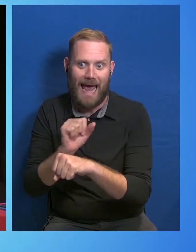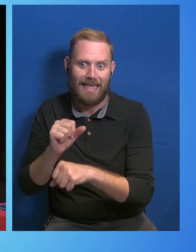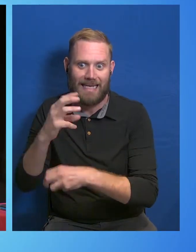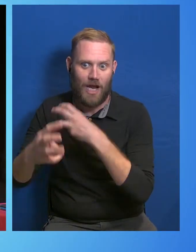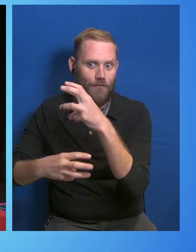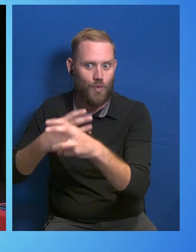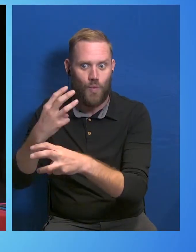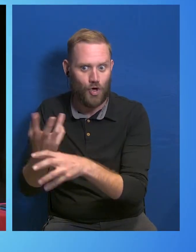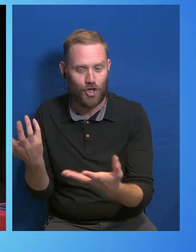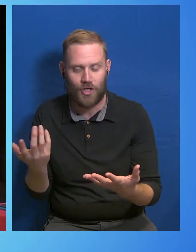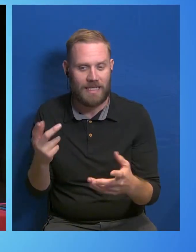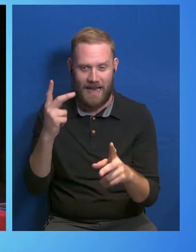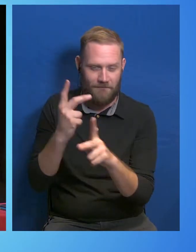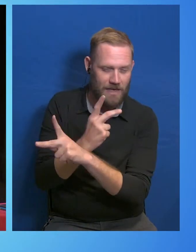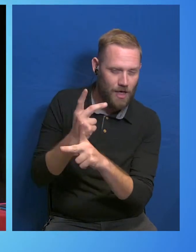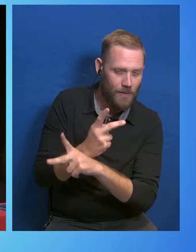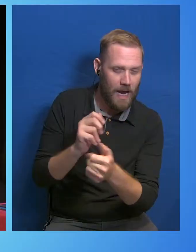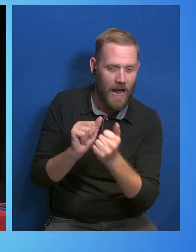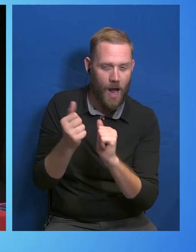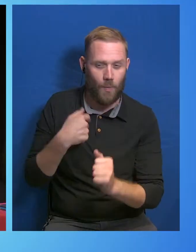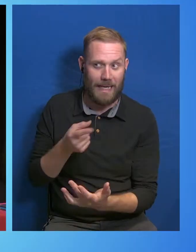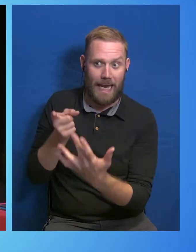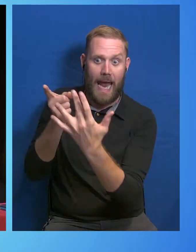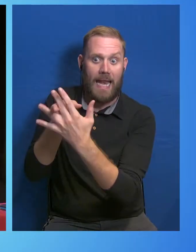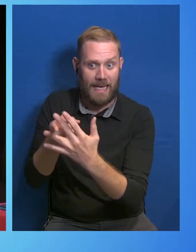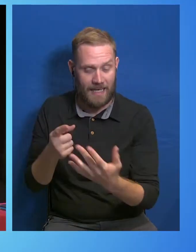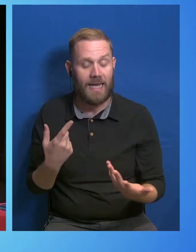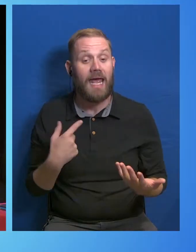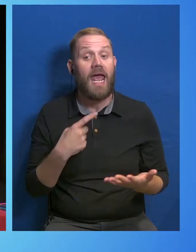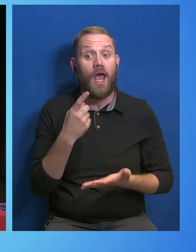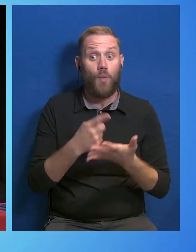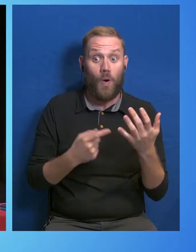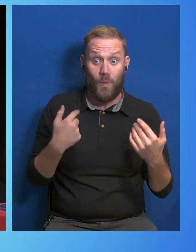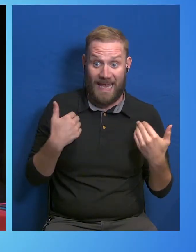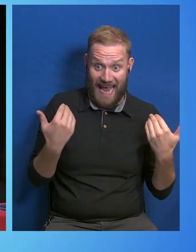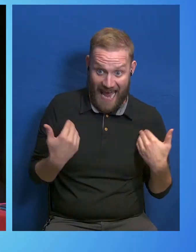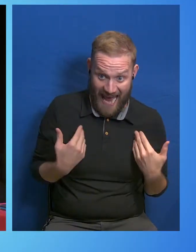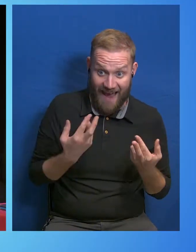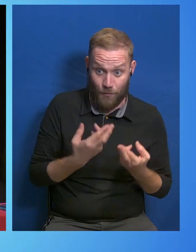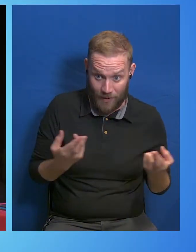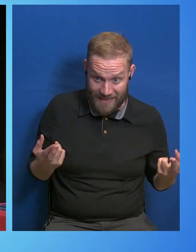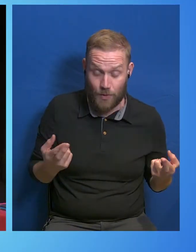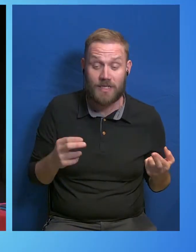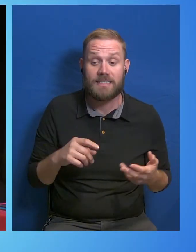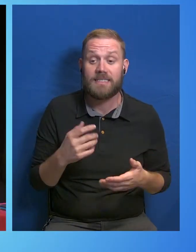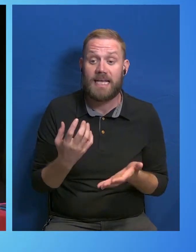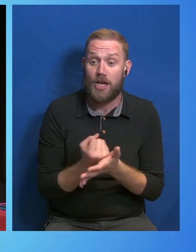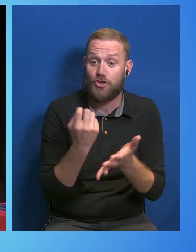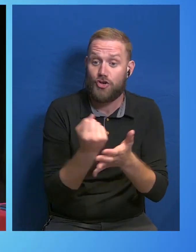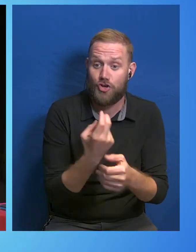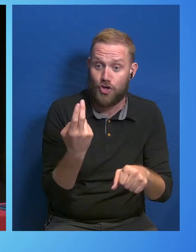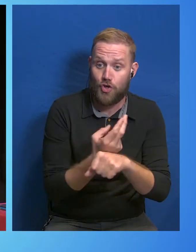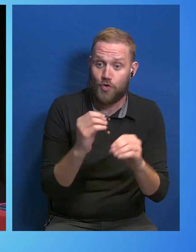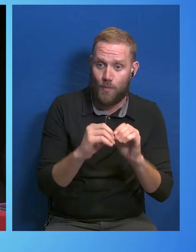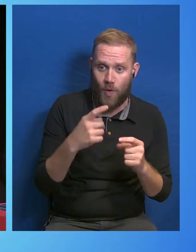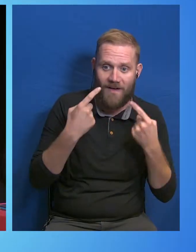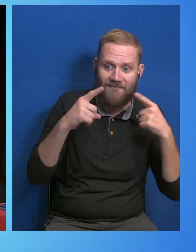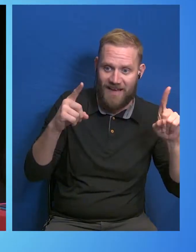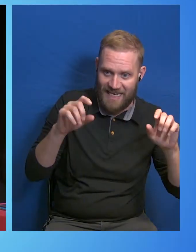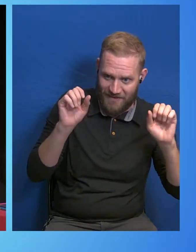and figure out how we are able to use the resources that we do have more effectively,